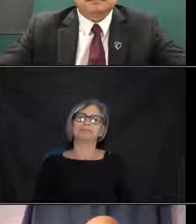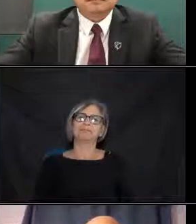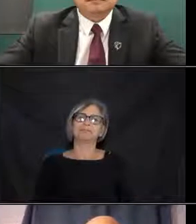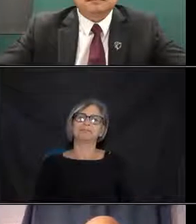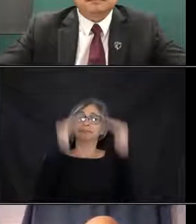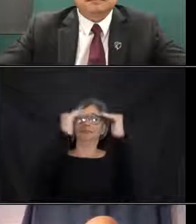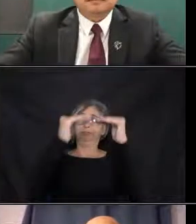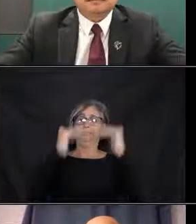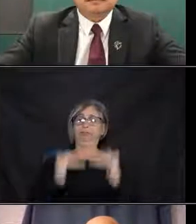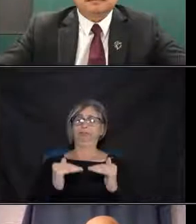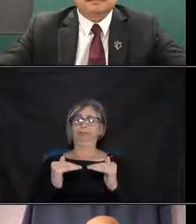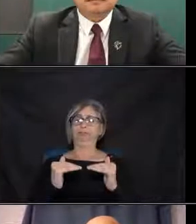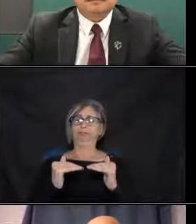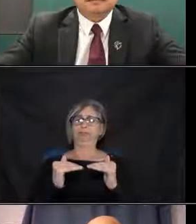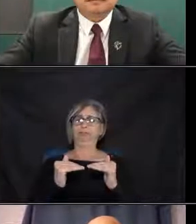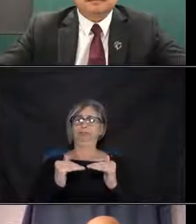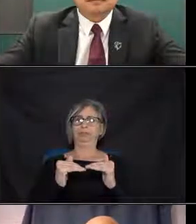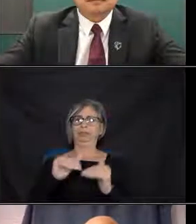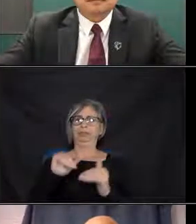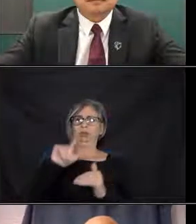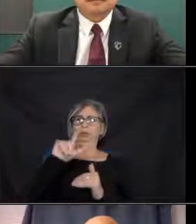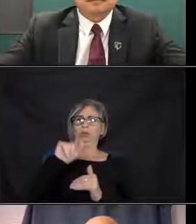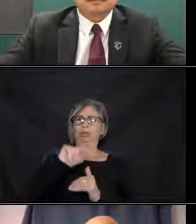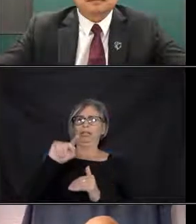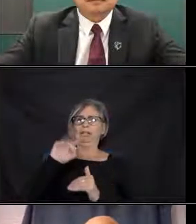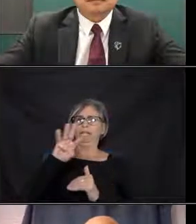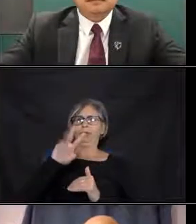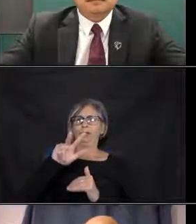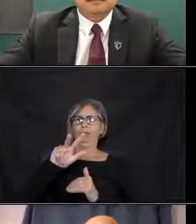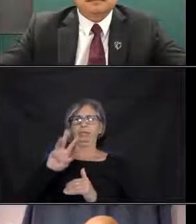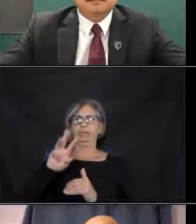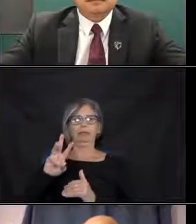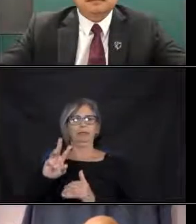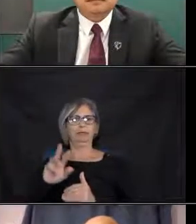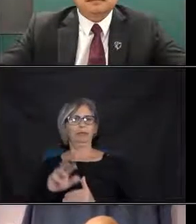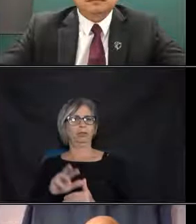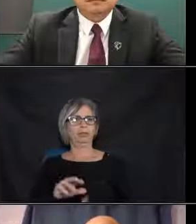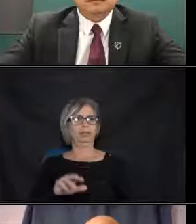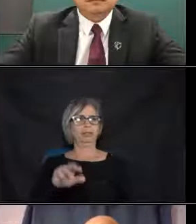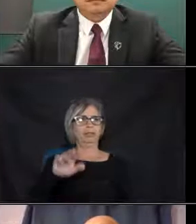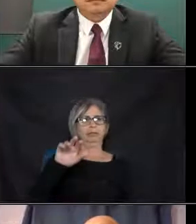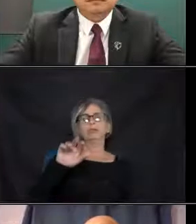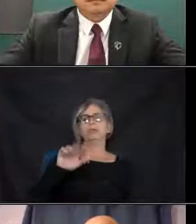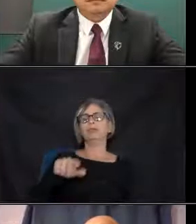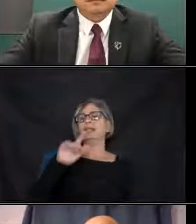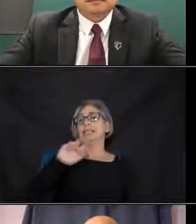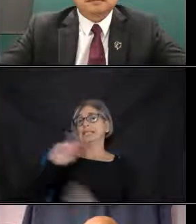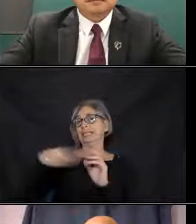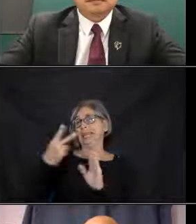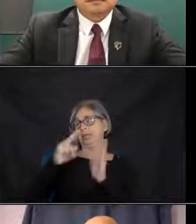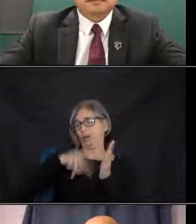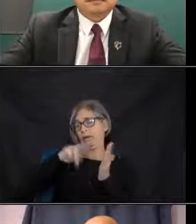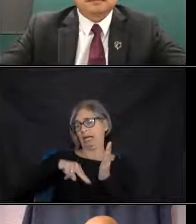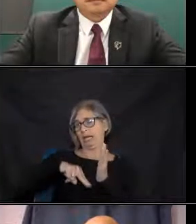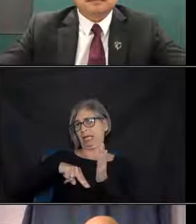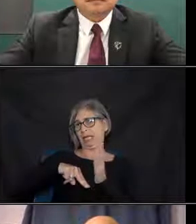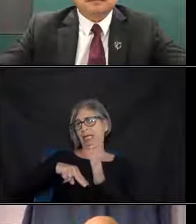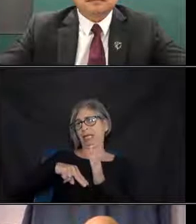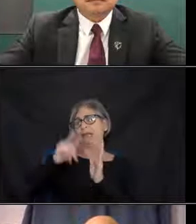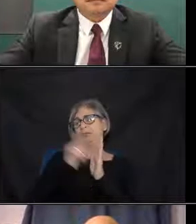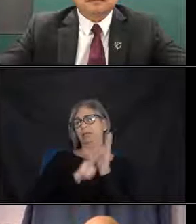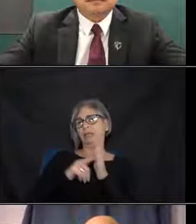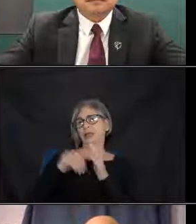we're moving on to proposed ordinance number 20-043, second reading. An ordinance of the City of Boynton Beach, Florida, approving